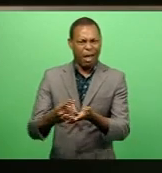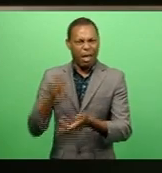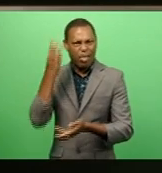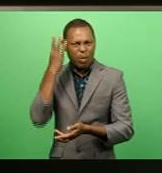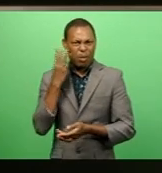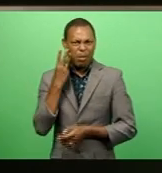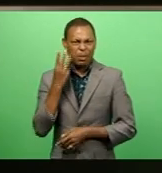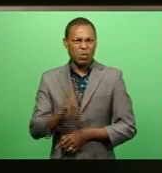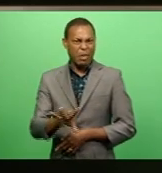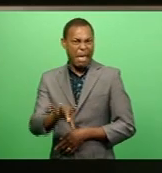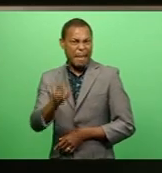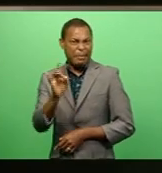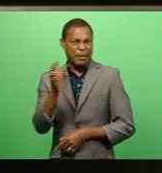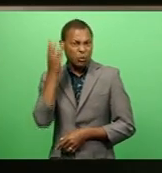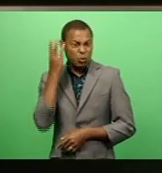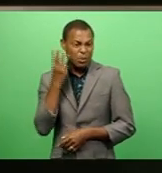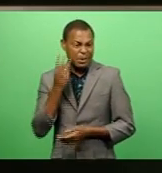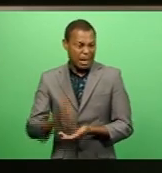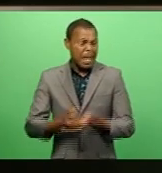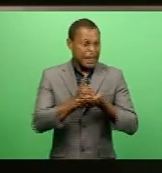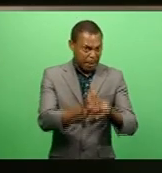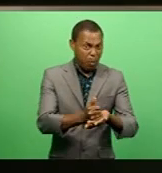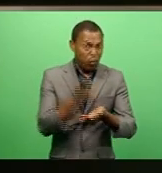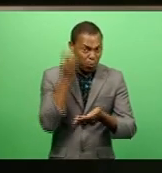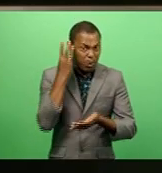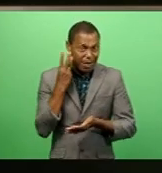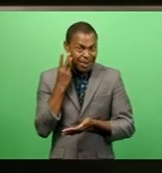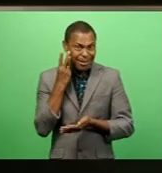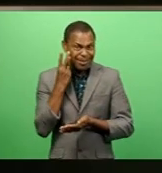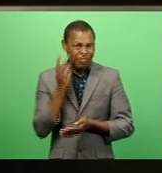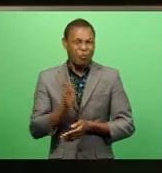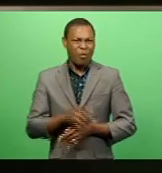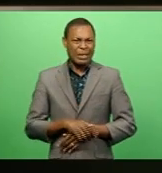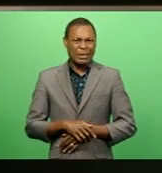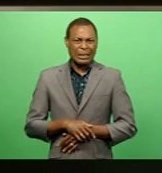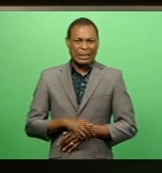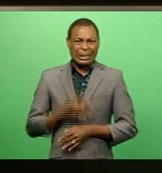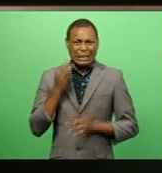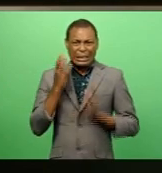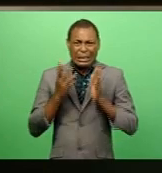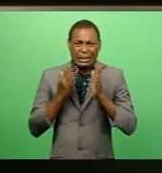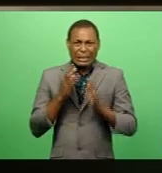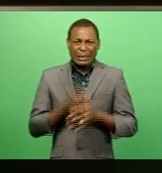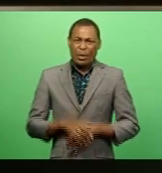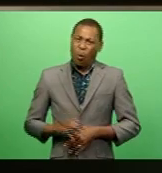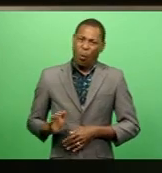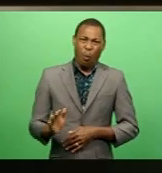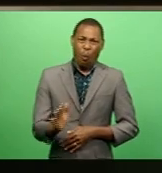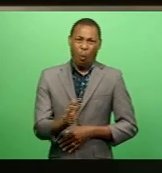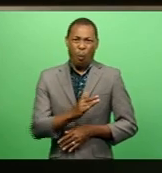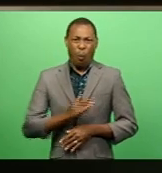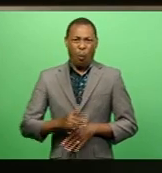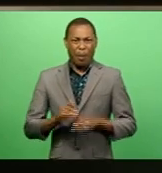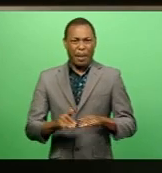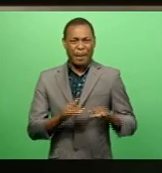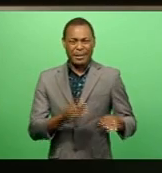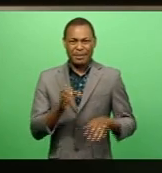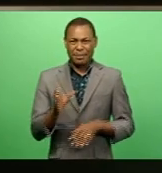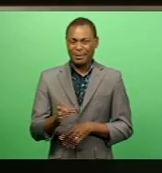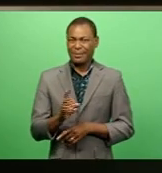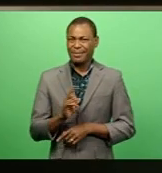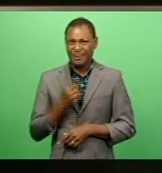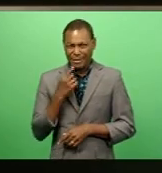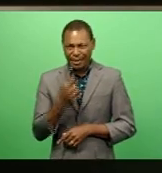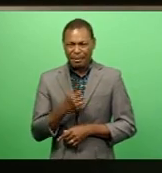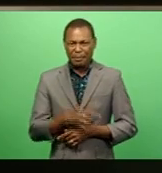absence of women supporting women is being raised as throughout the interviews by a number of